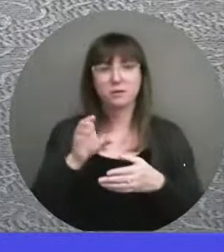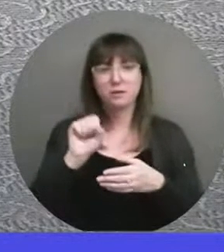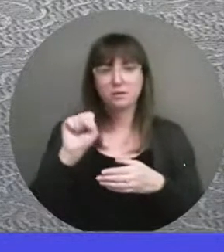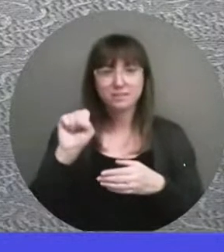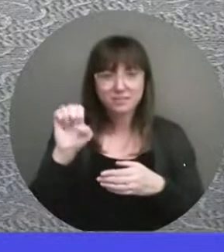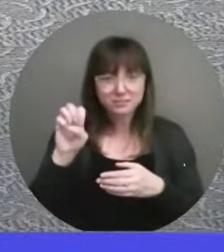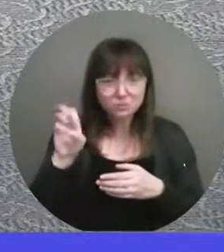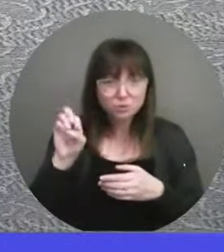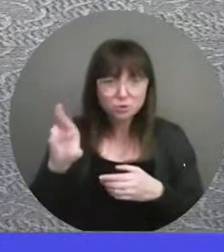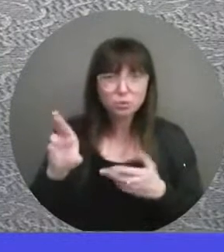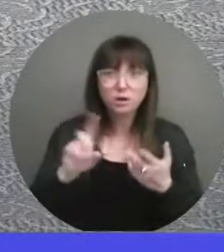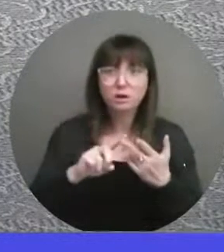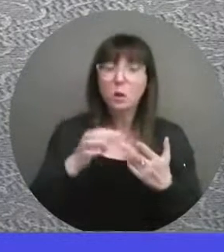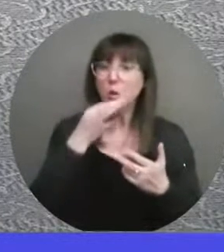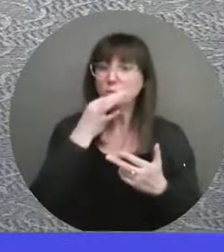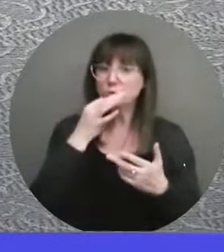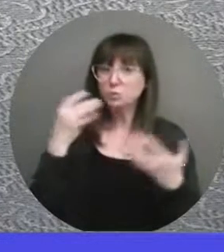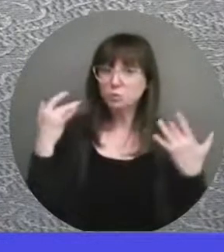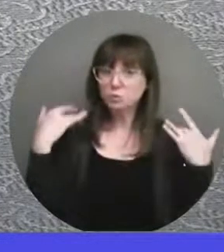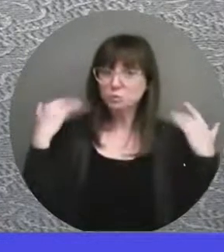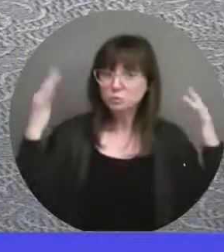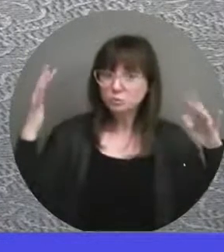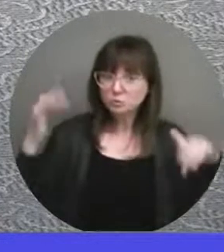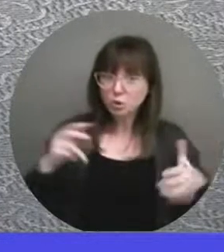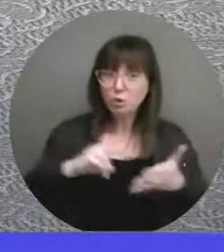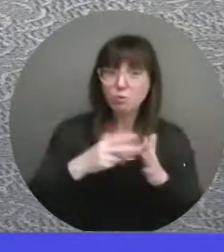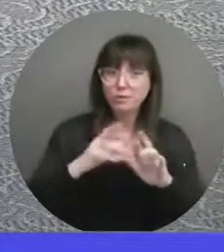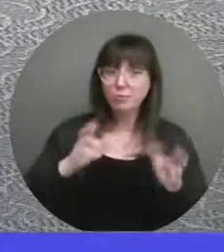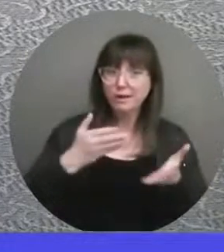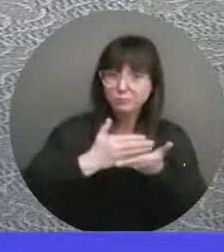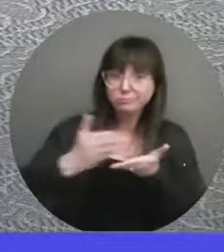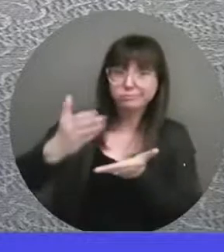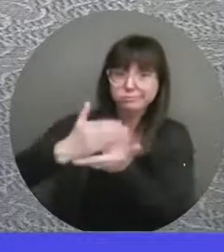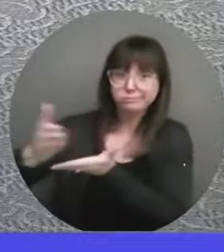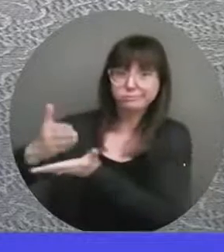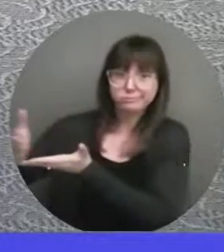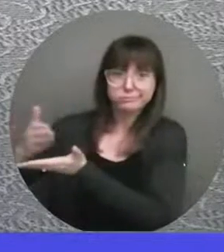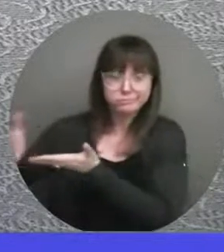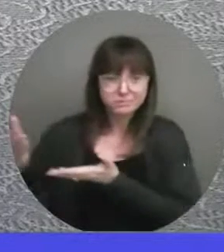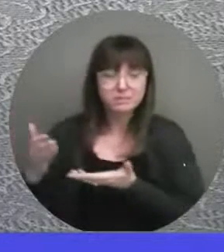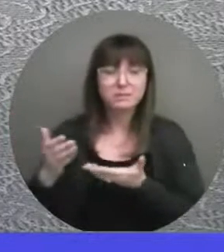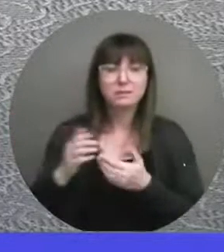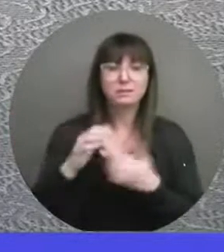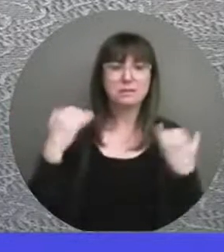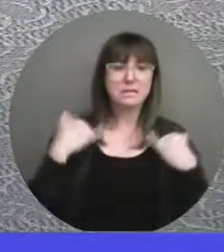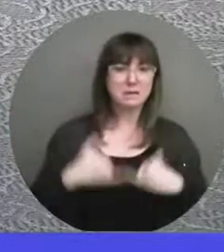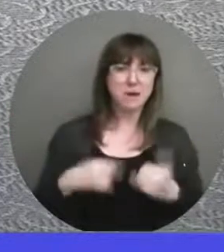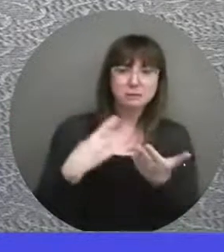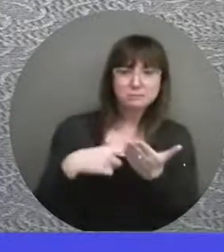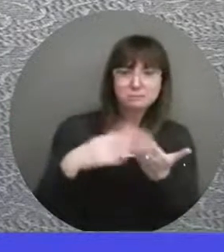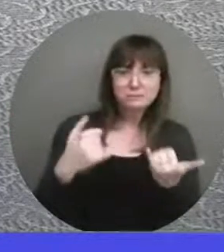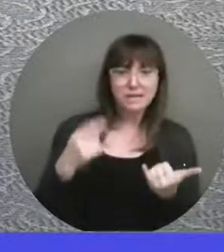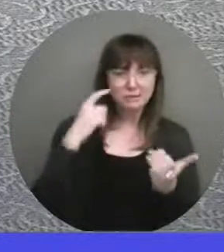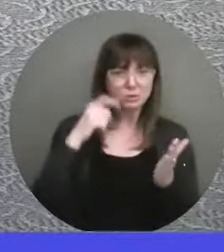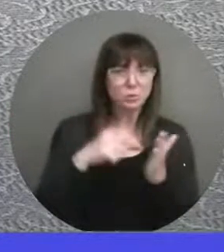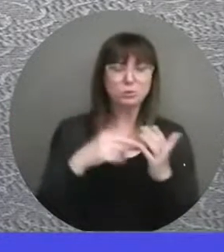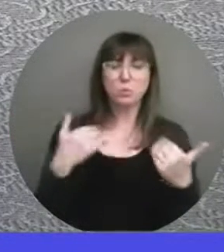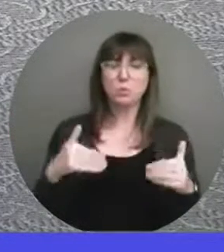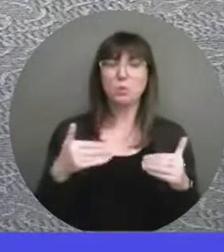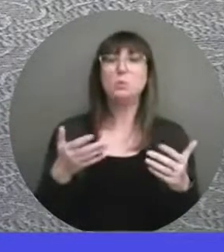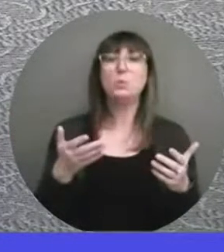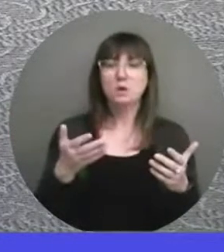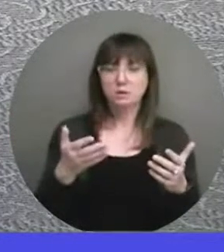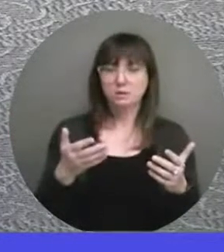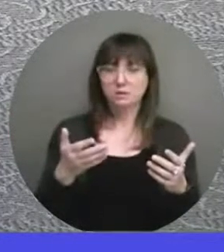when you start our development permits, you saw our building permits, the mayor talked today, we had a significant increase in the same time